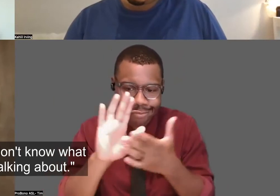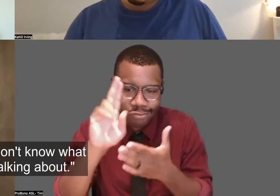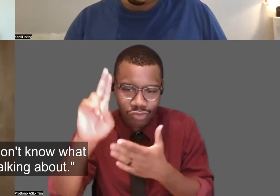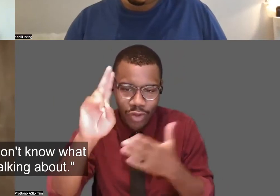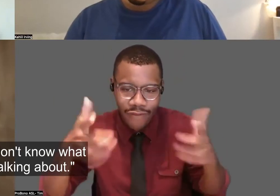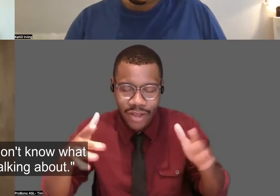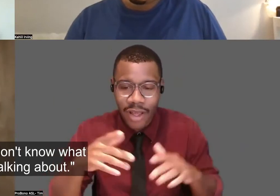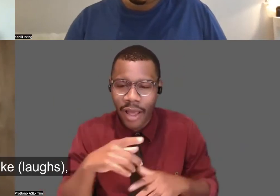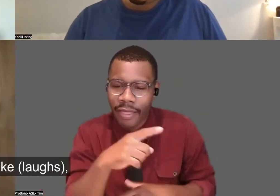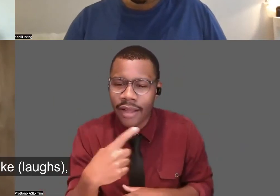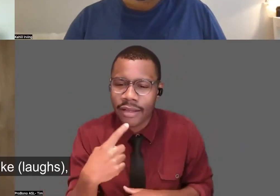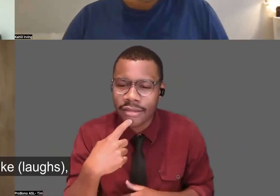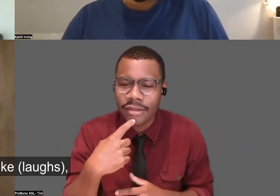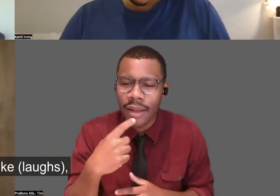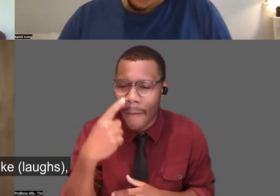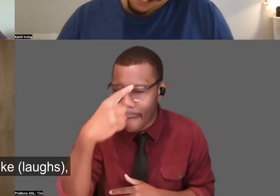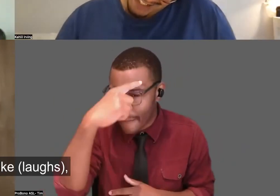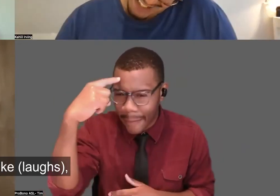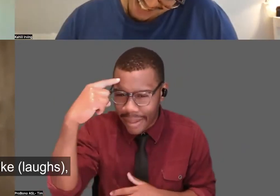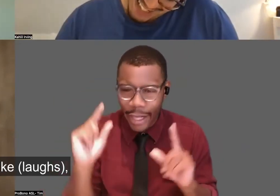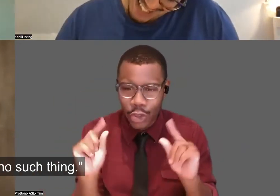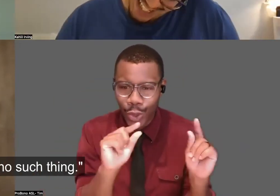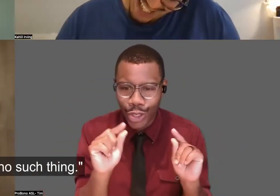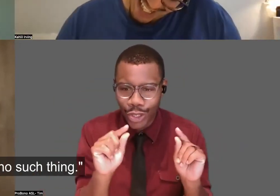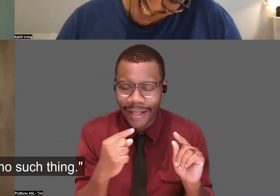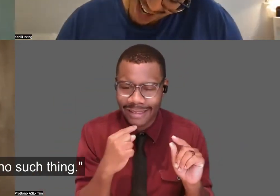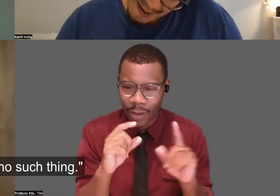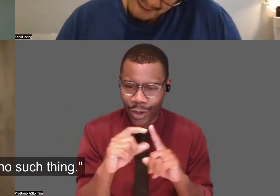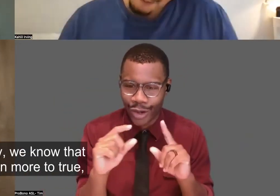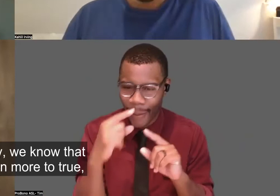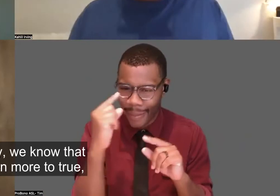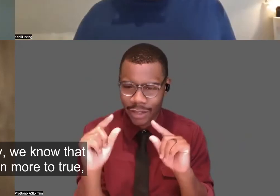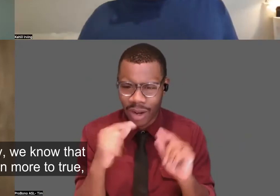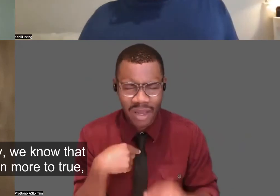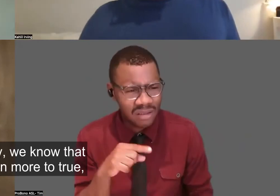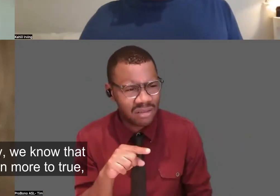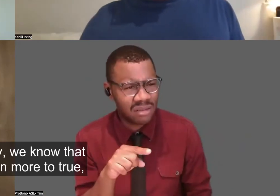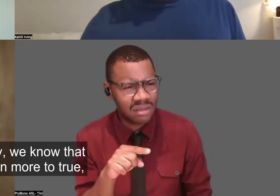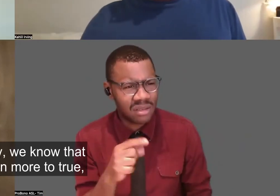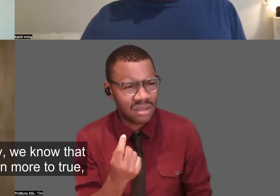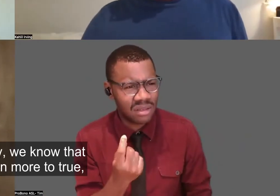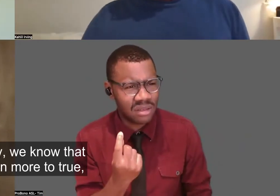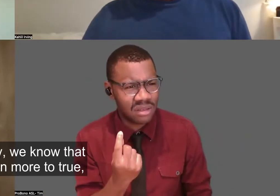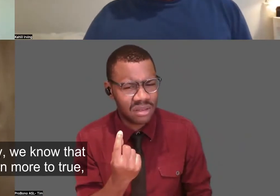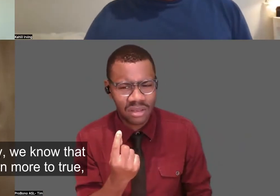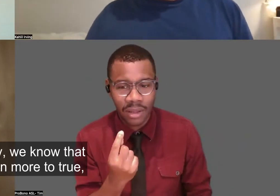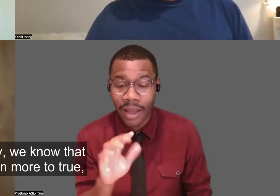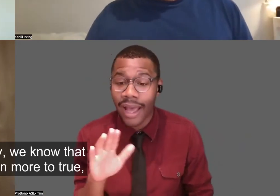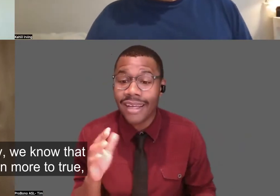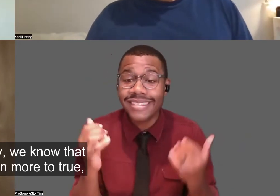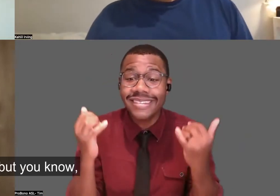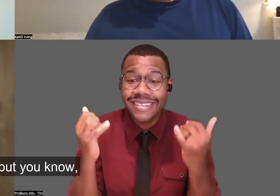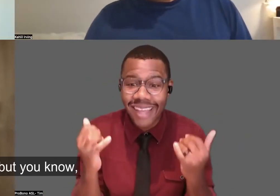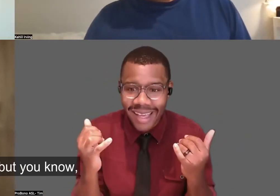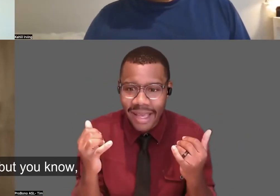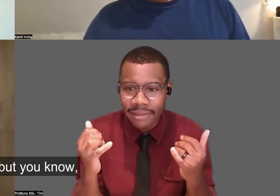said, I don't know what you're talking about. There's no such thing. And today we know that that's even more